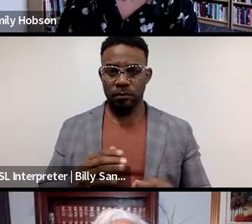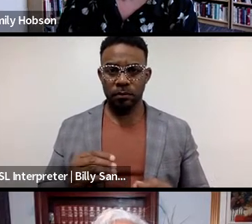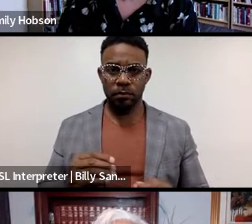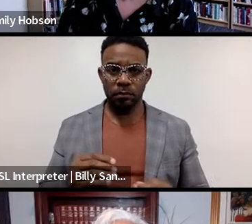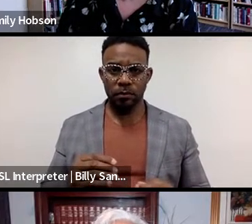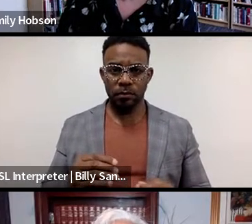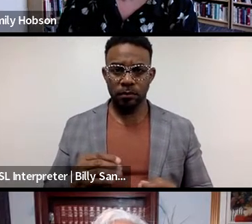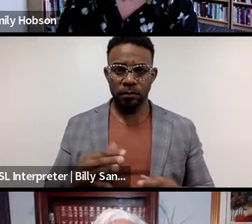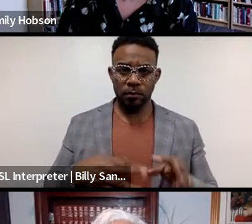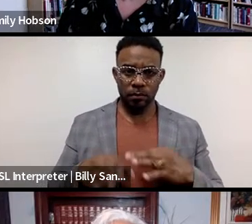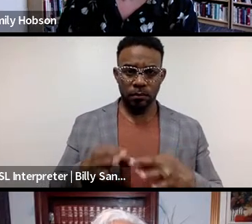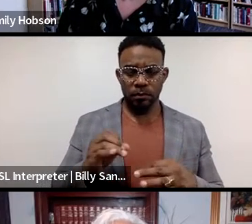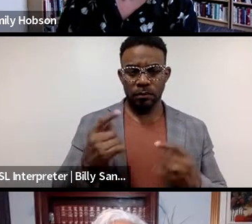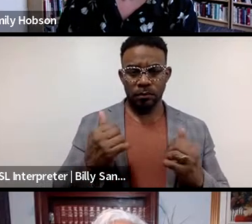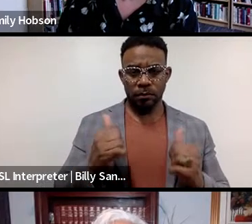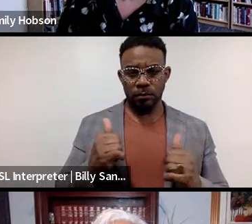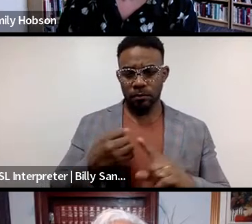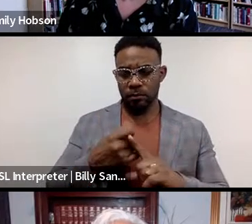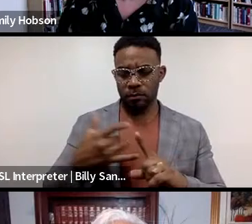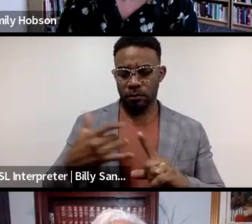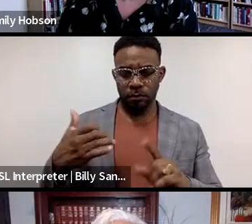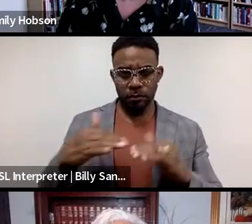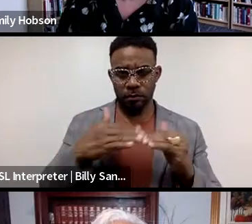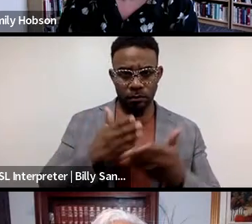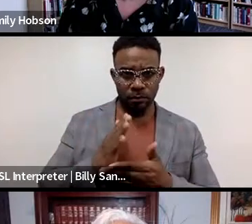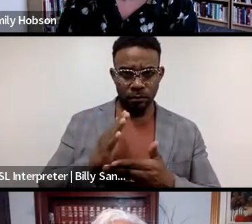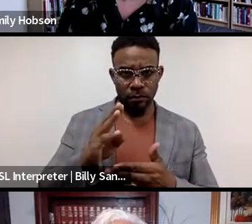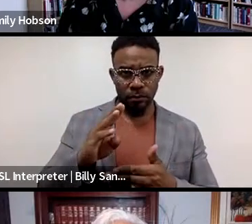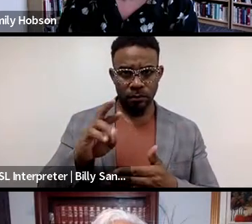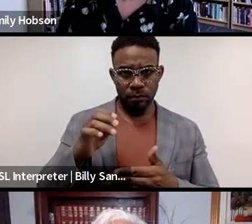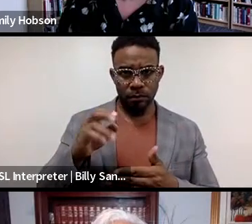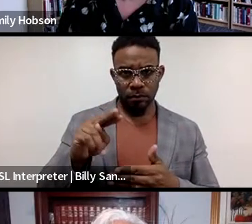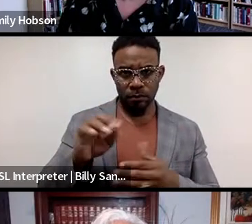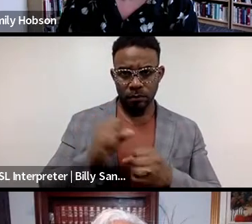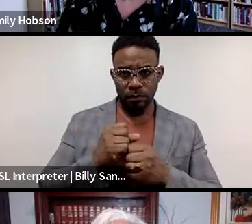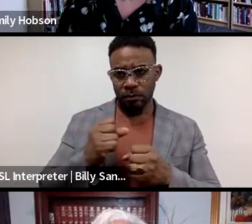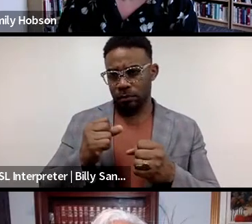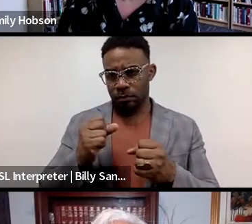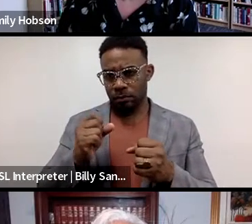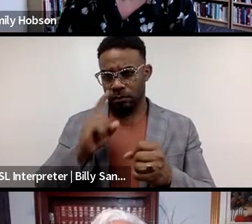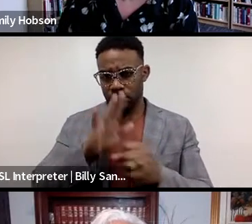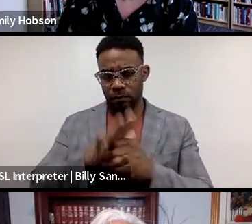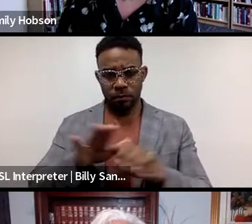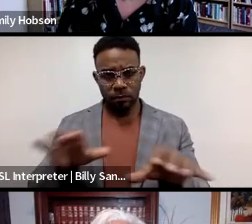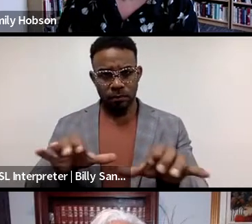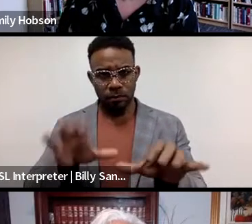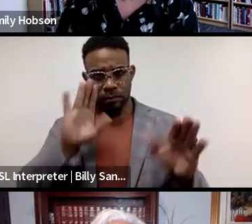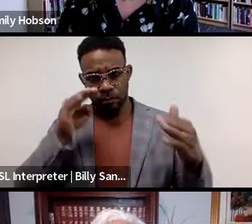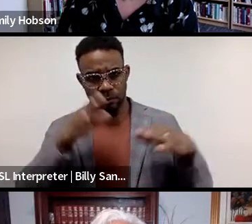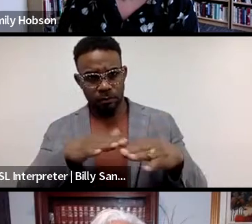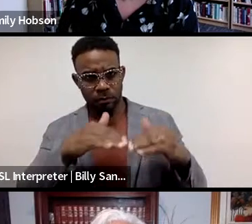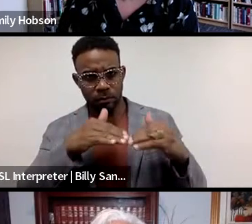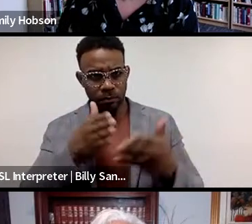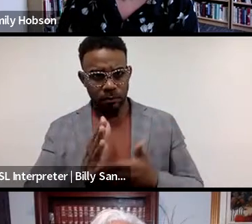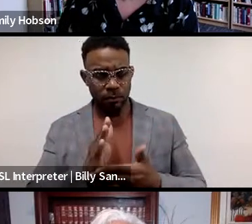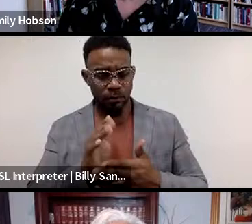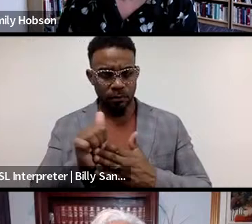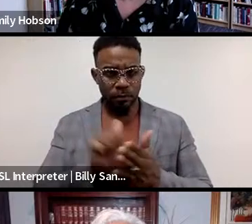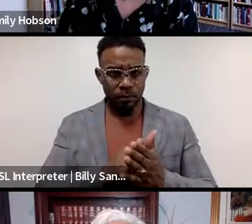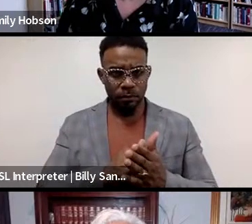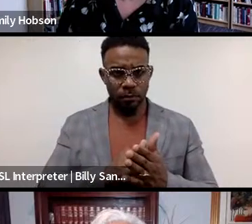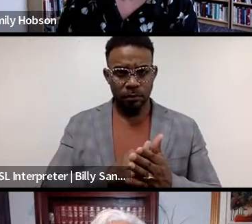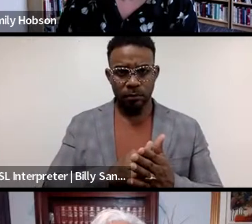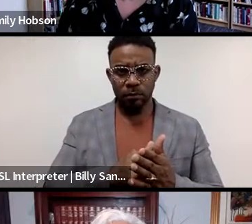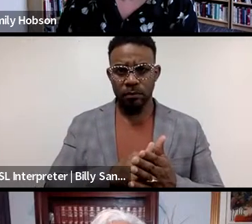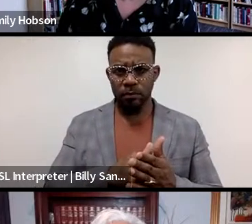And instead of trying to expand civil rights, Reagan made dismantling affirmative action the focus of his civil rights agenda